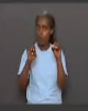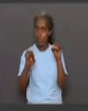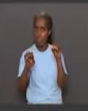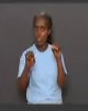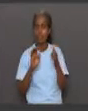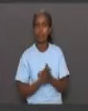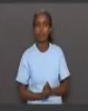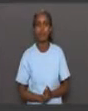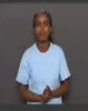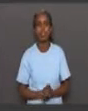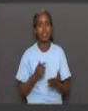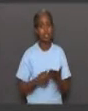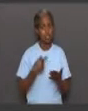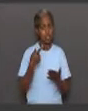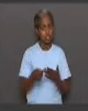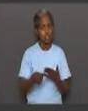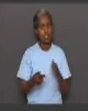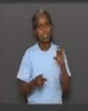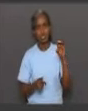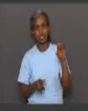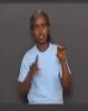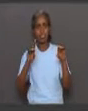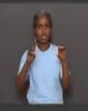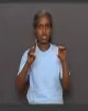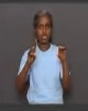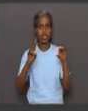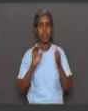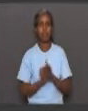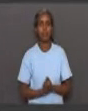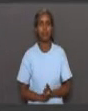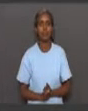OE, then CD.